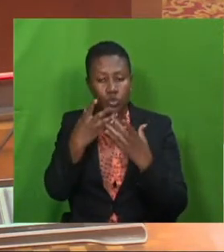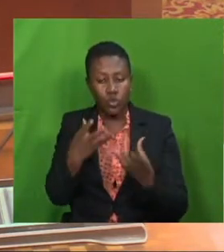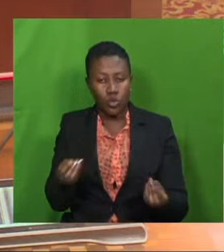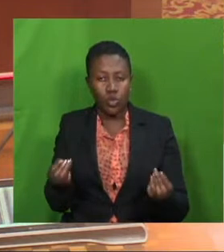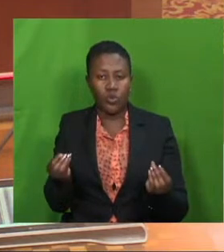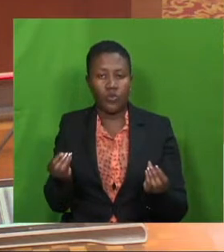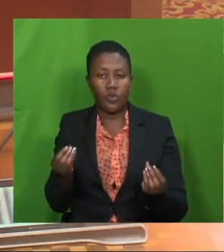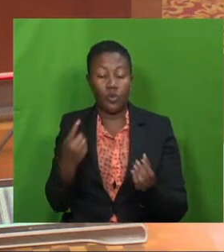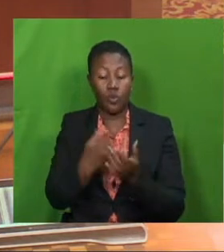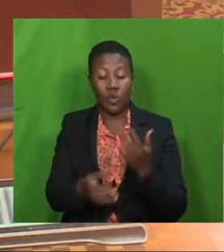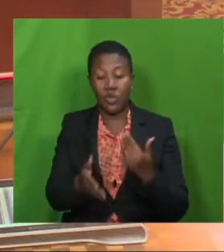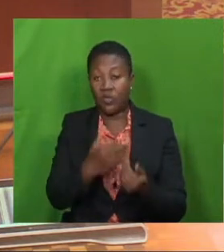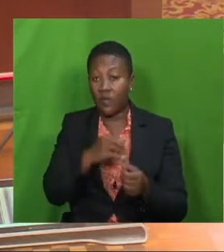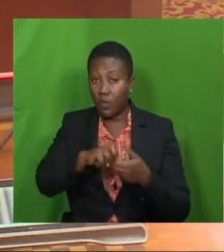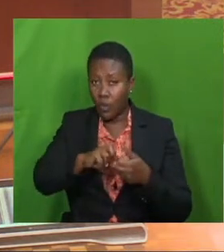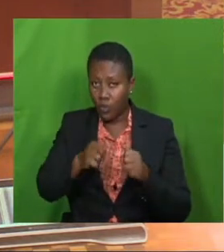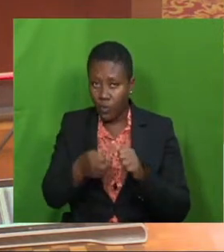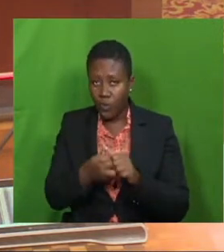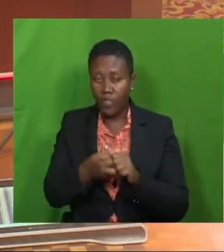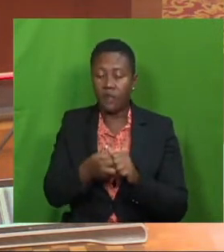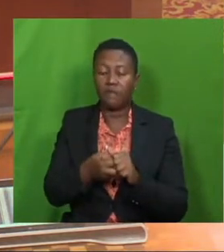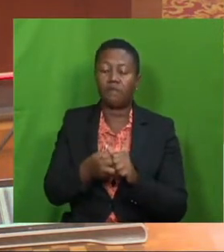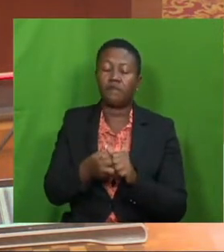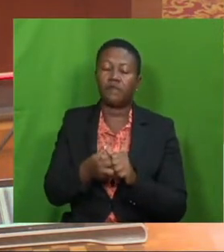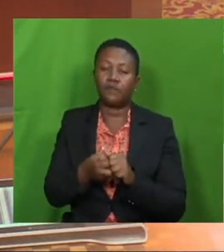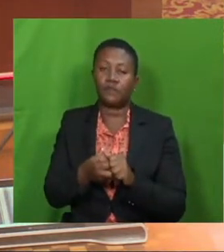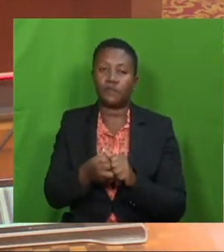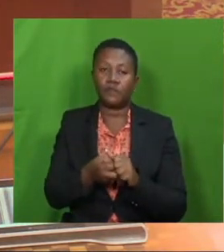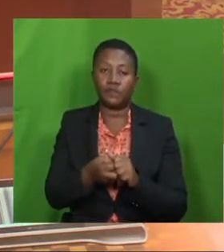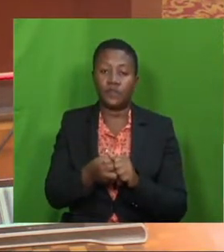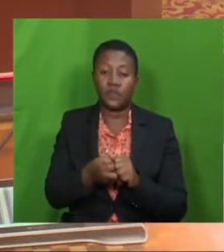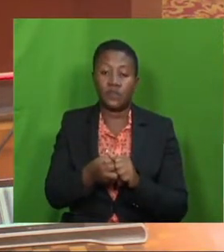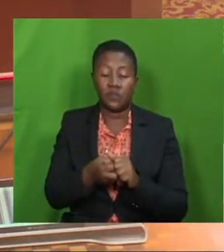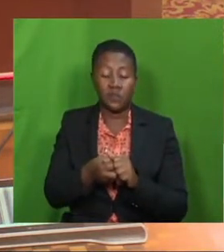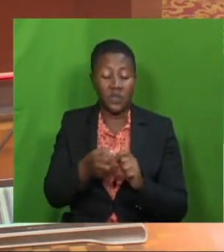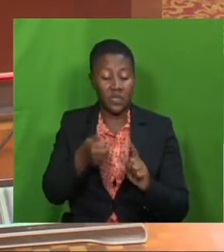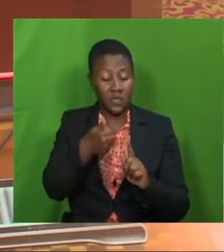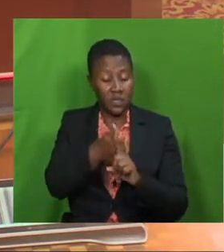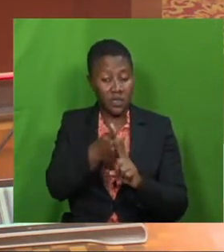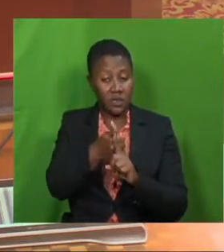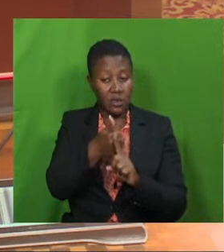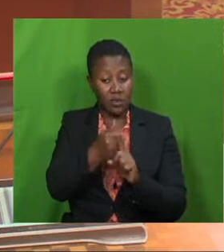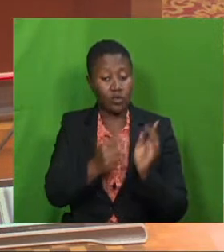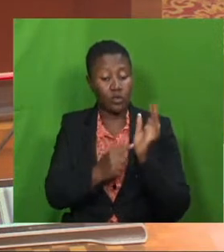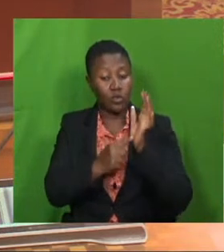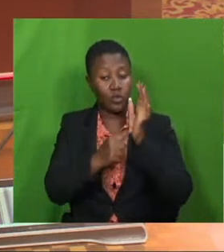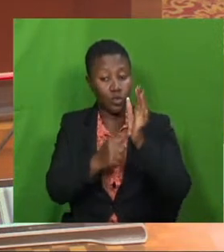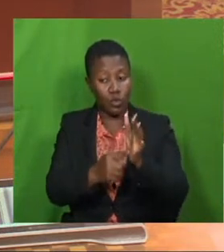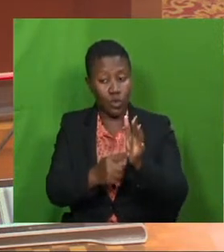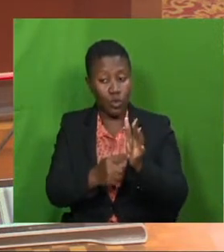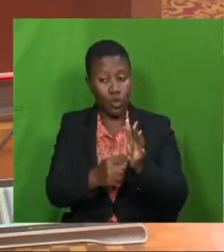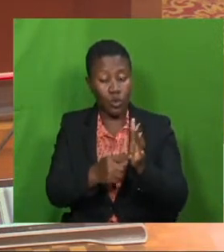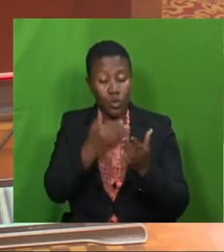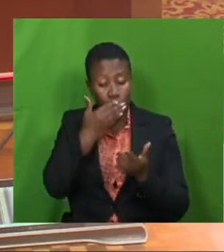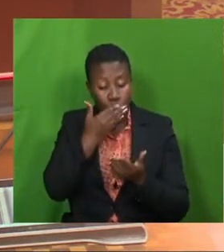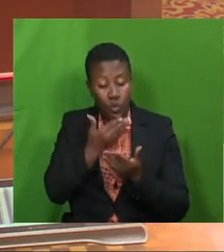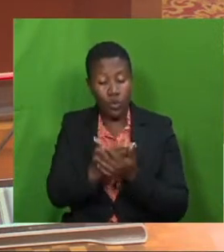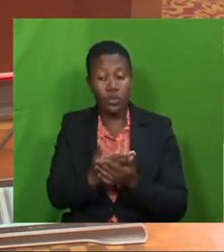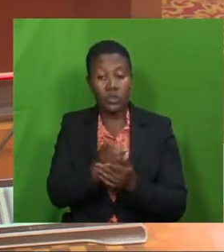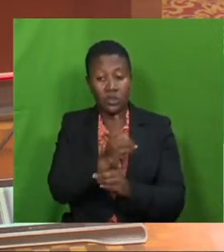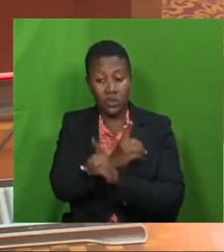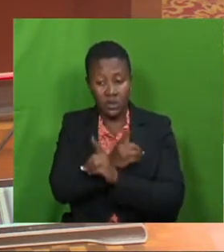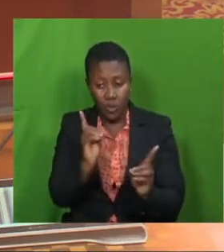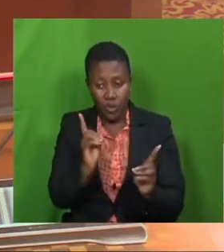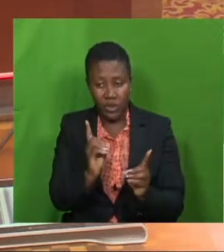disagreements. That in itself is good for democracy. Mr.